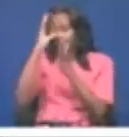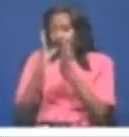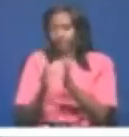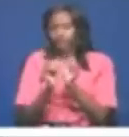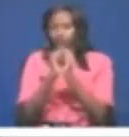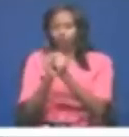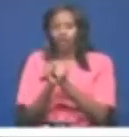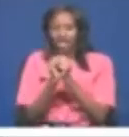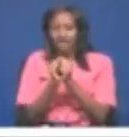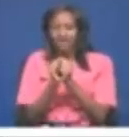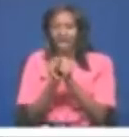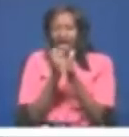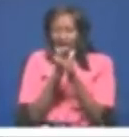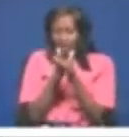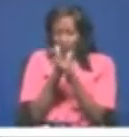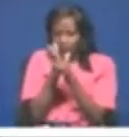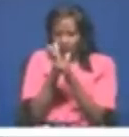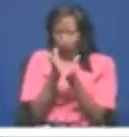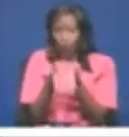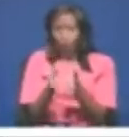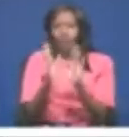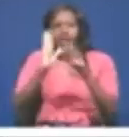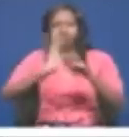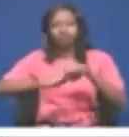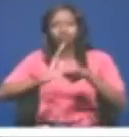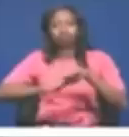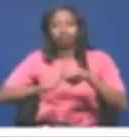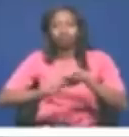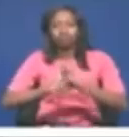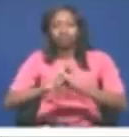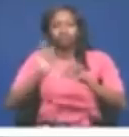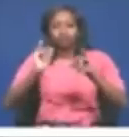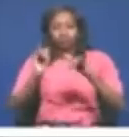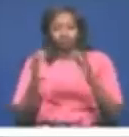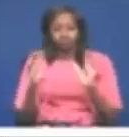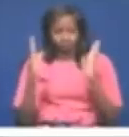them properly on the new way of doing things in this country.